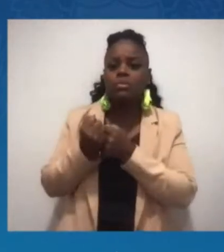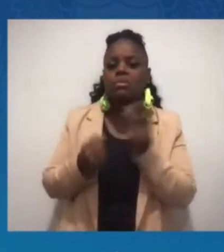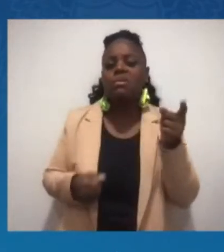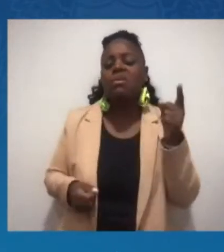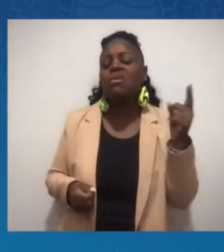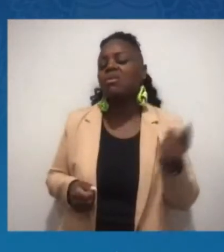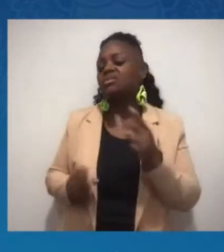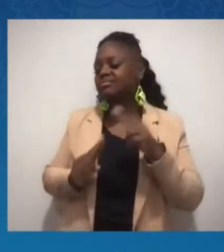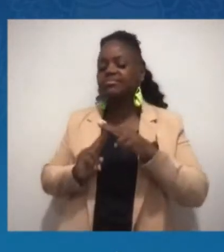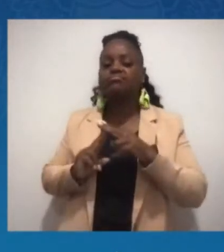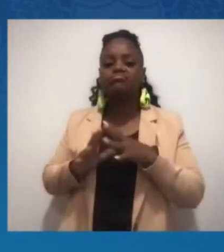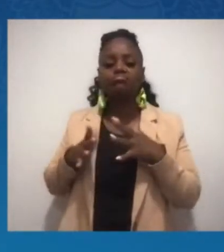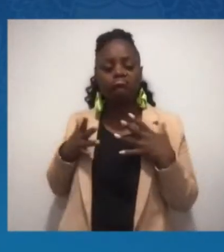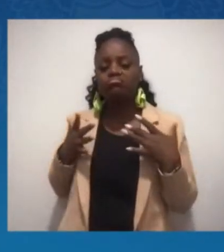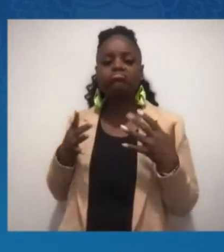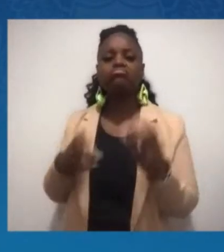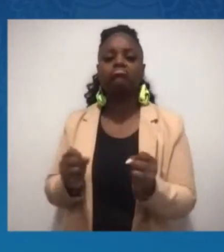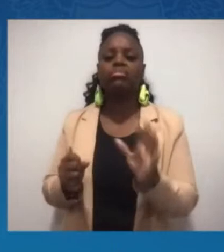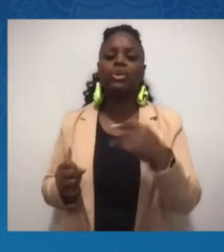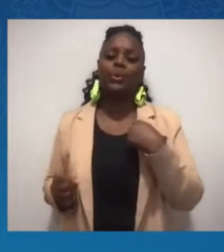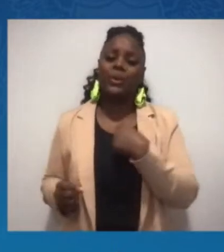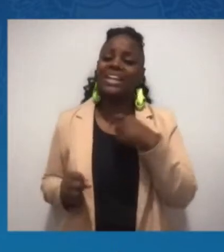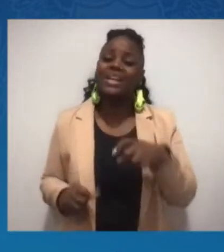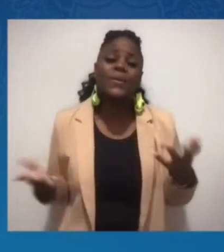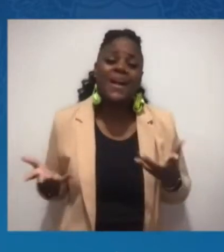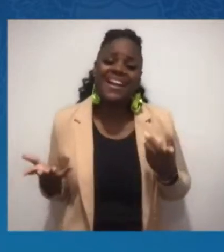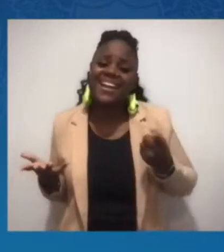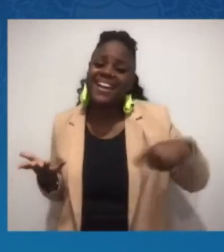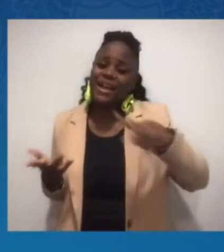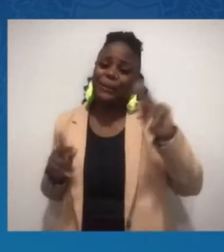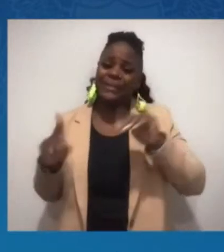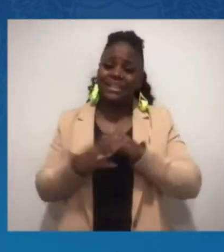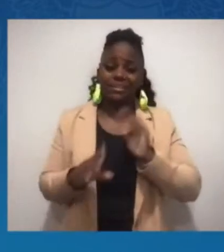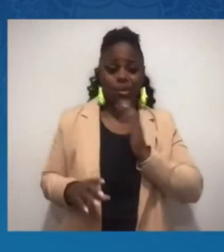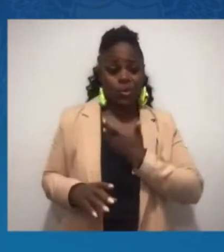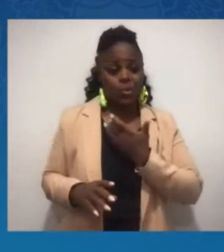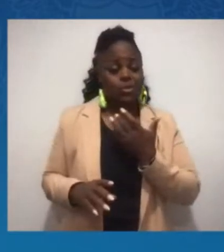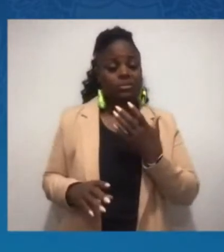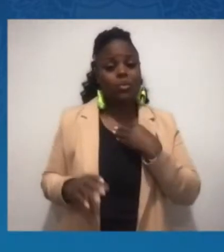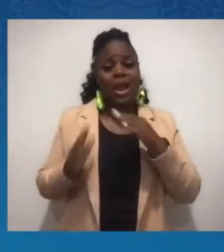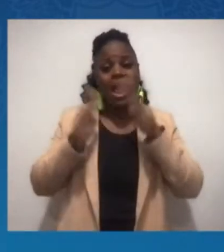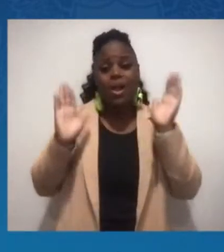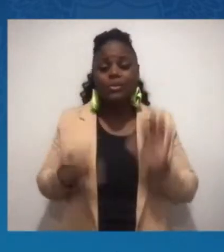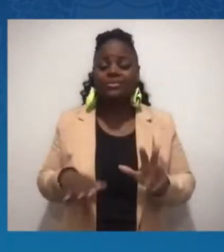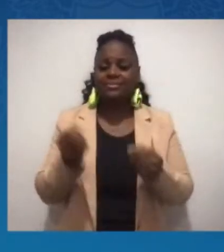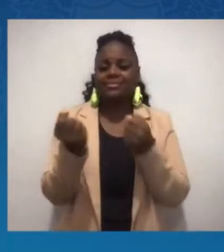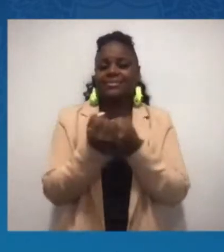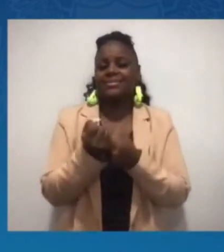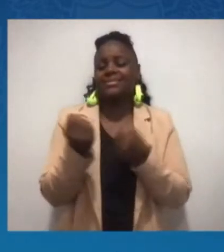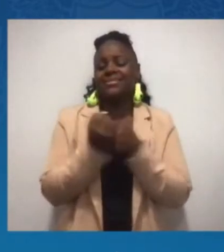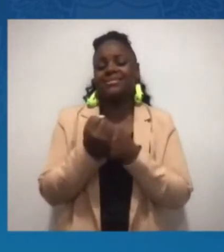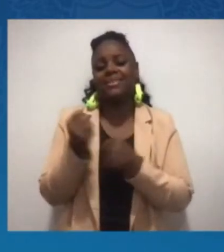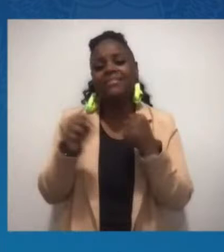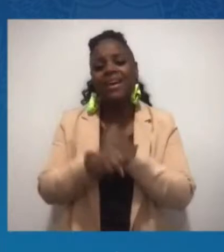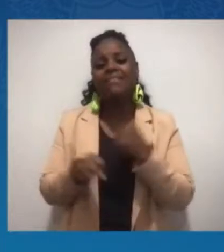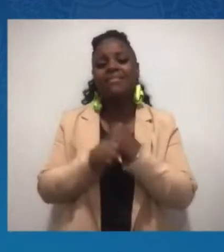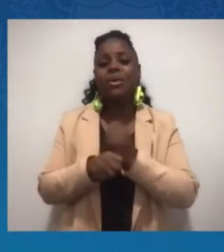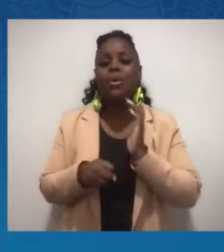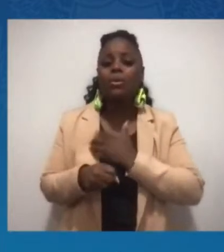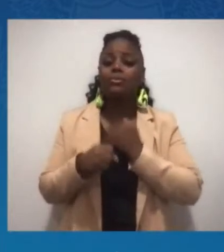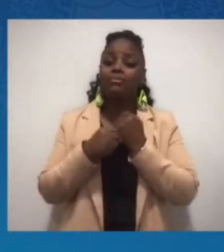champions in the White House who fight tooth and nail for our freedoms, and we know Vice President Harris is one of those champions.